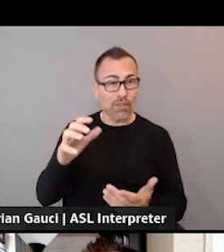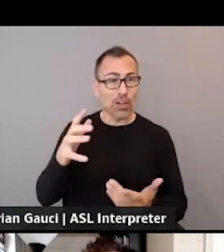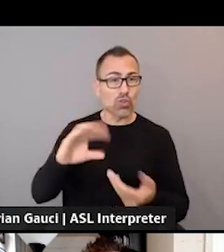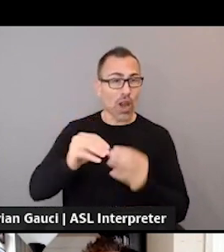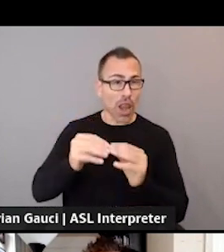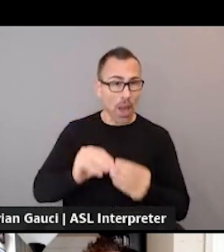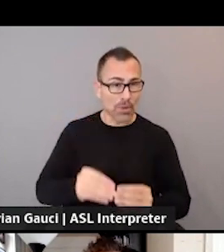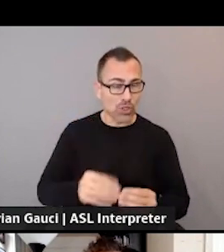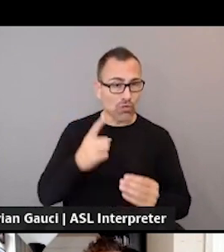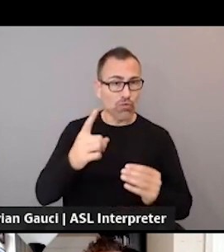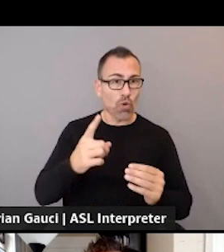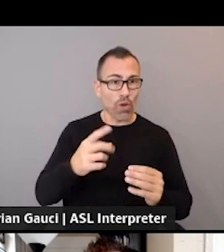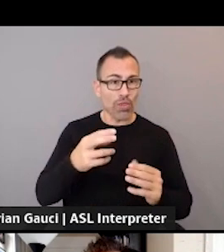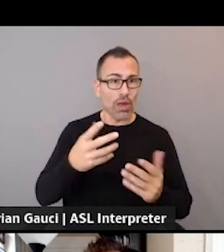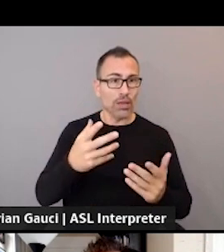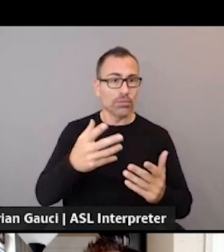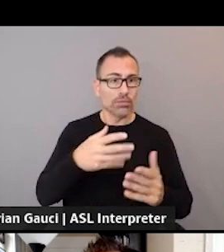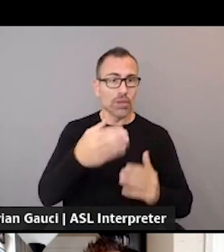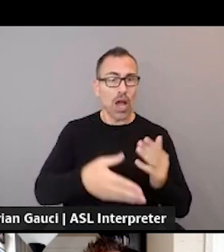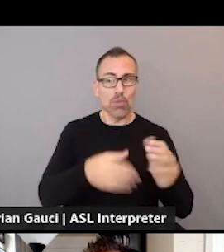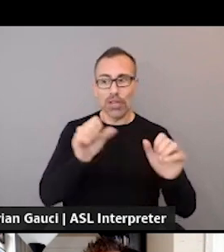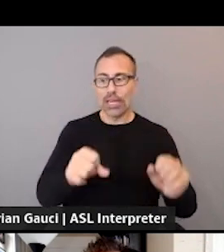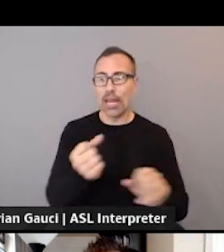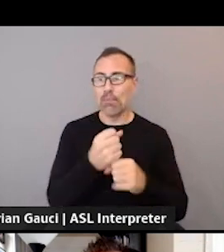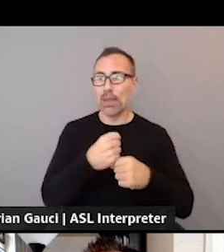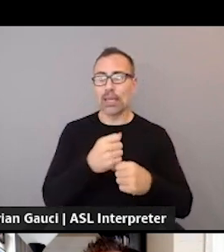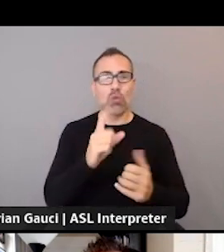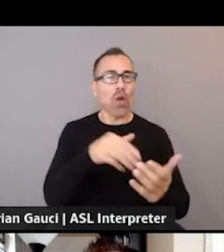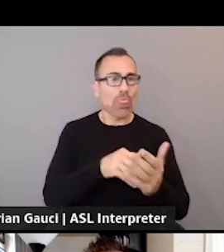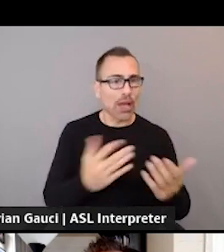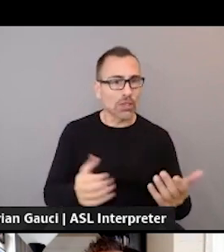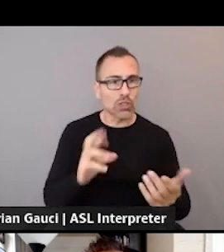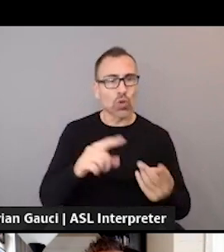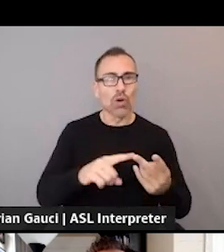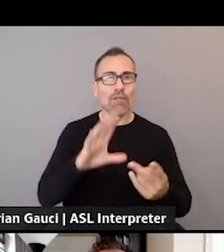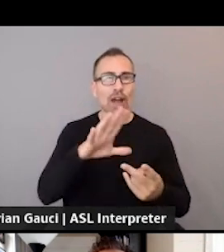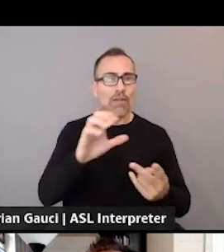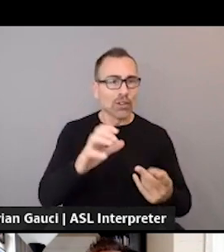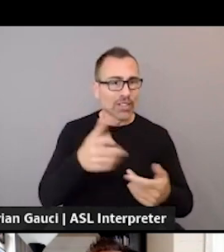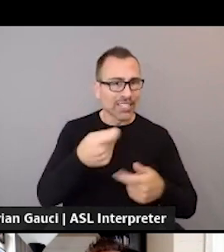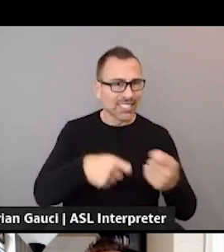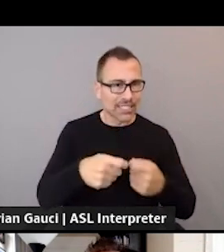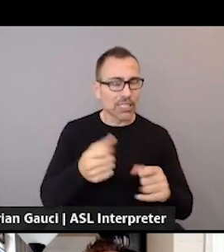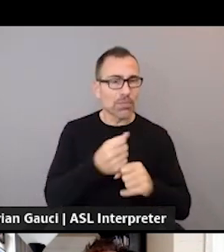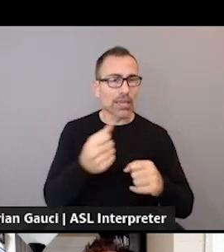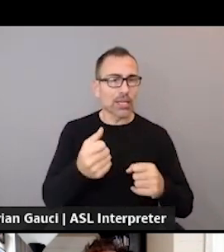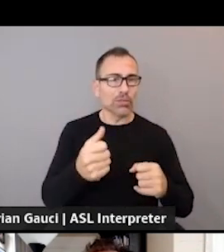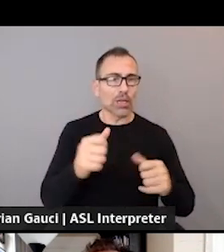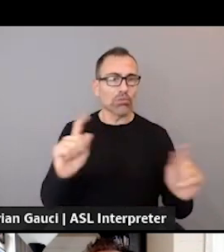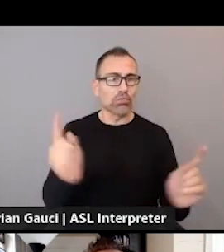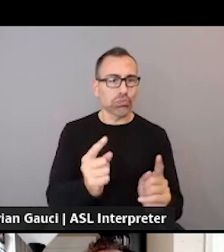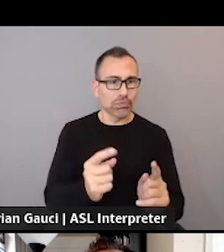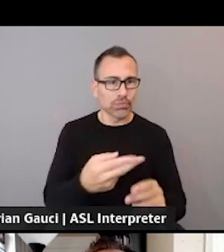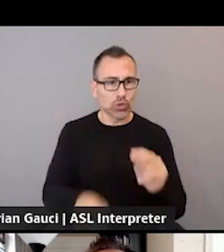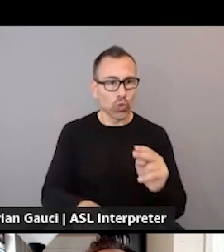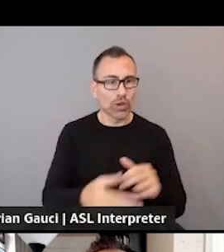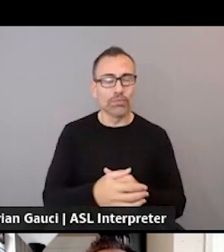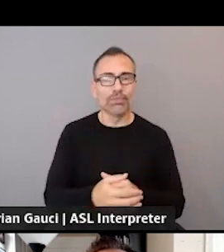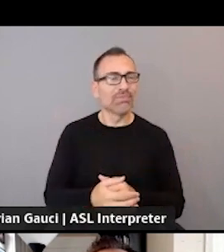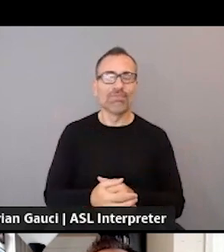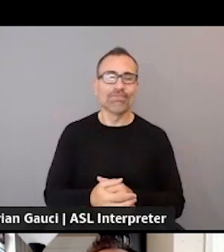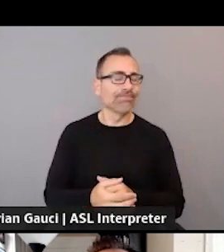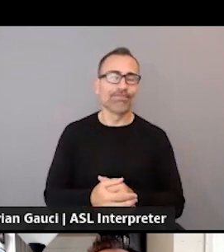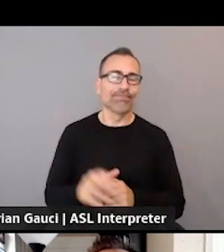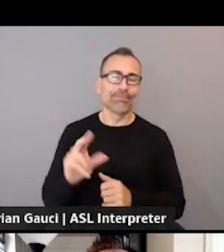the output, can I make it 1000 or 500 numbers instead? So the short answer right now is no, you have to fix it to